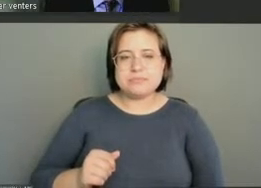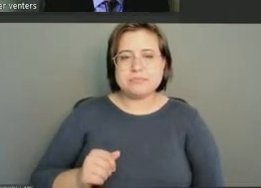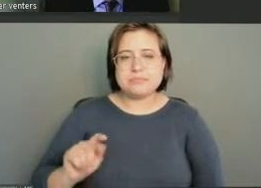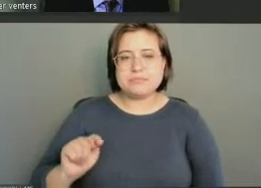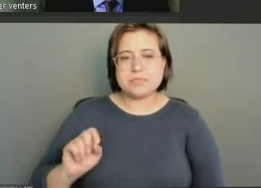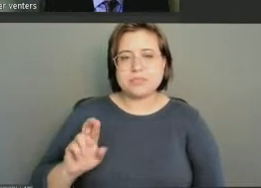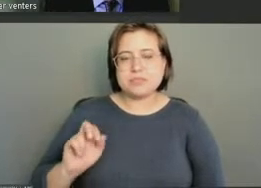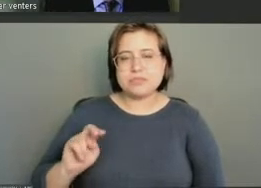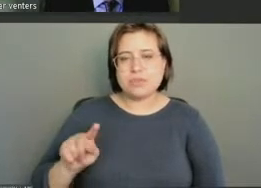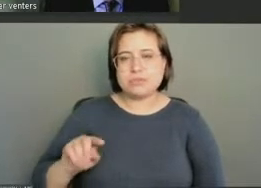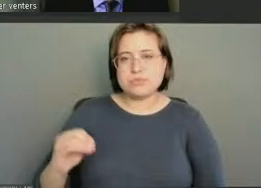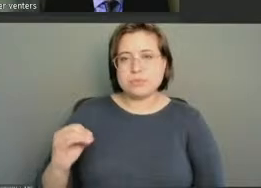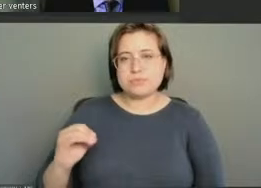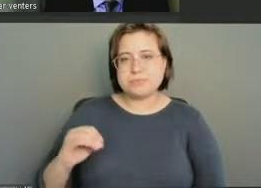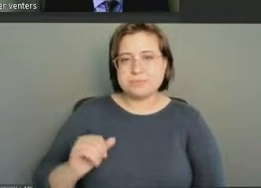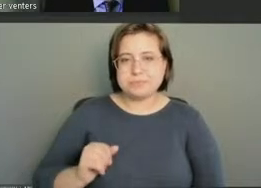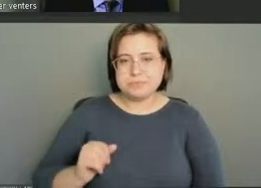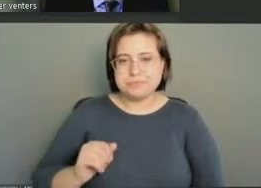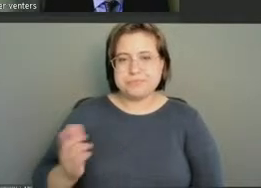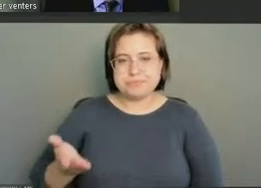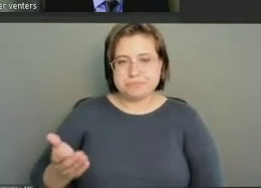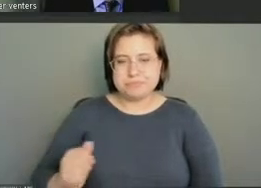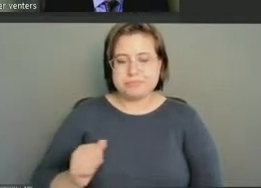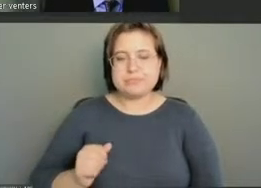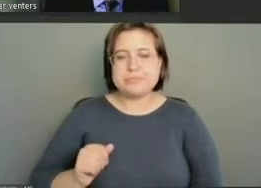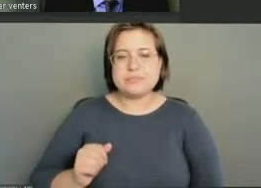Mr. Vincent Torrenzo. Present.